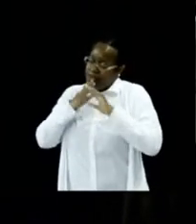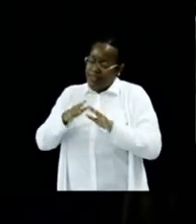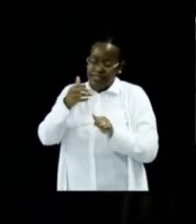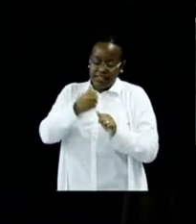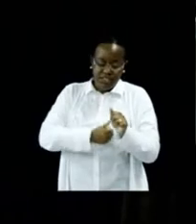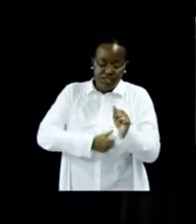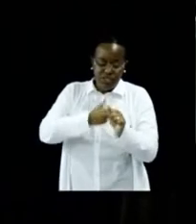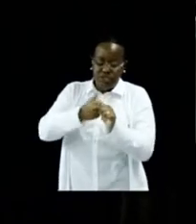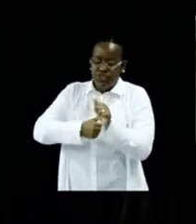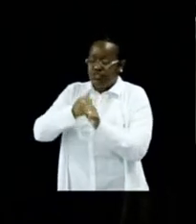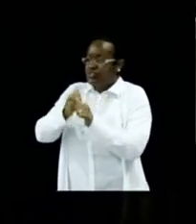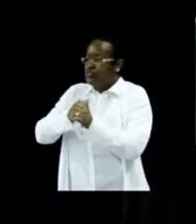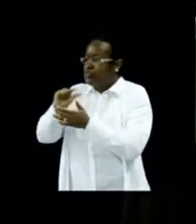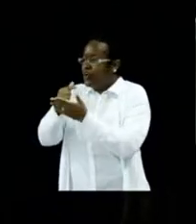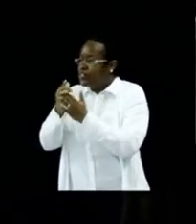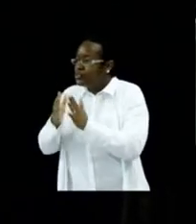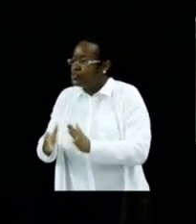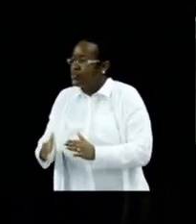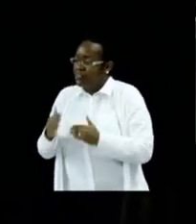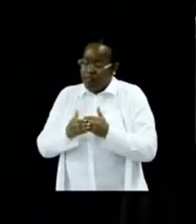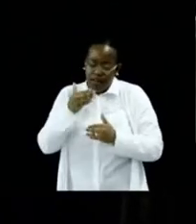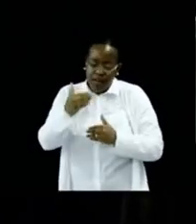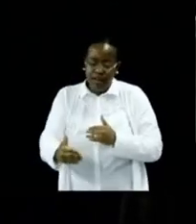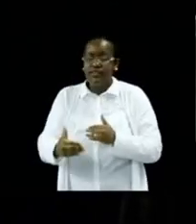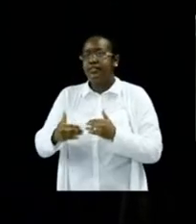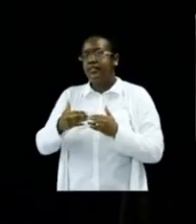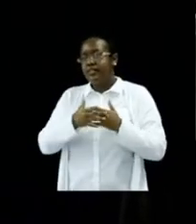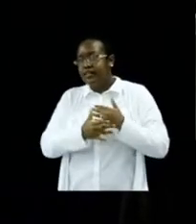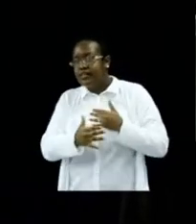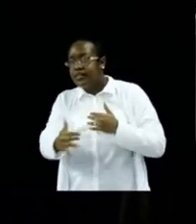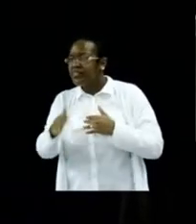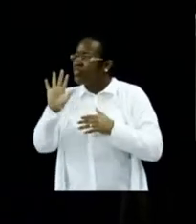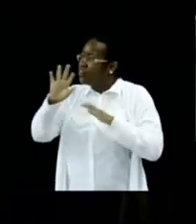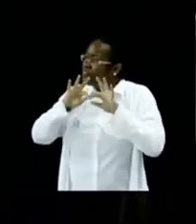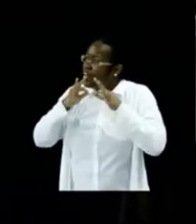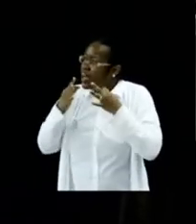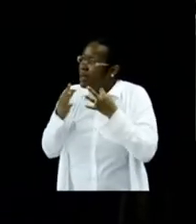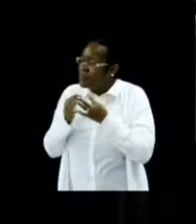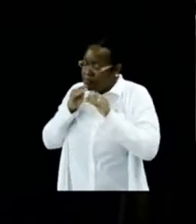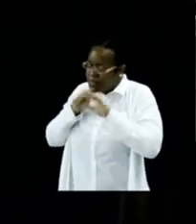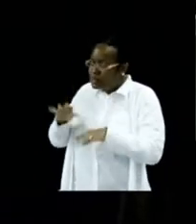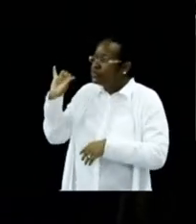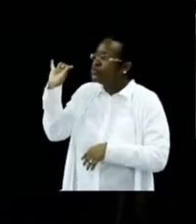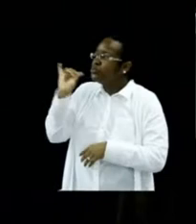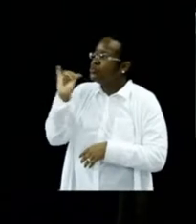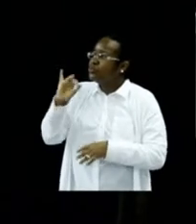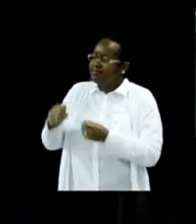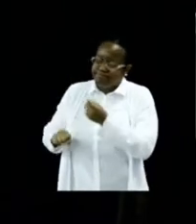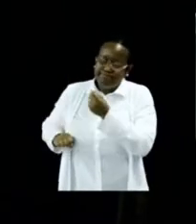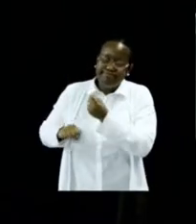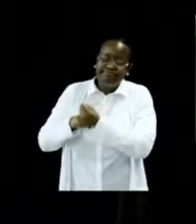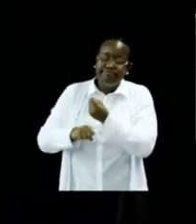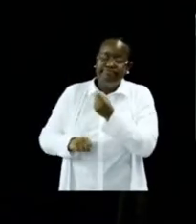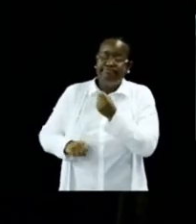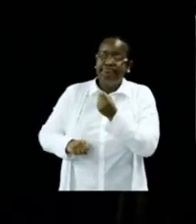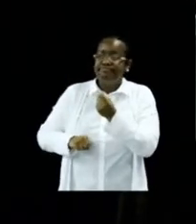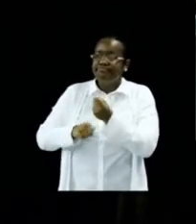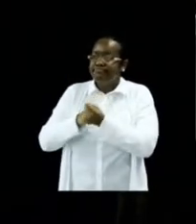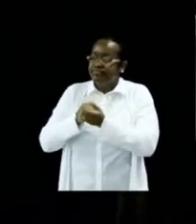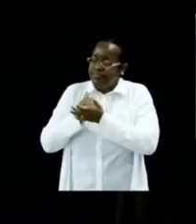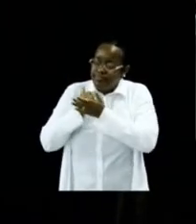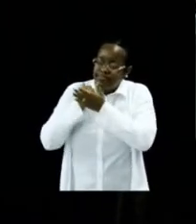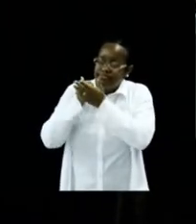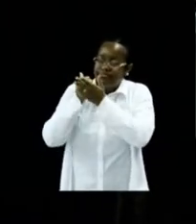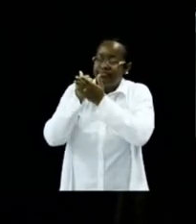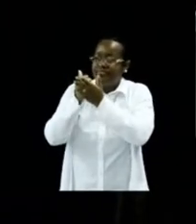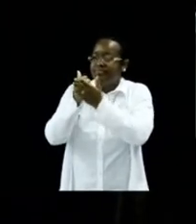next level of their lives. Bless their families who have been supportive and have aided them in completing